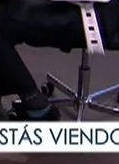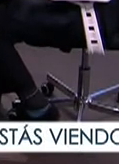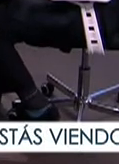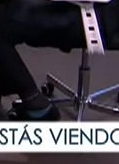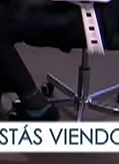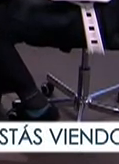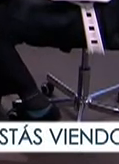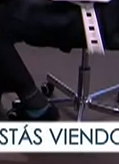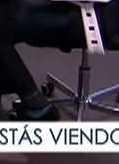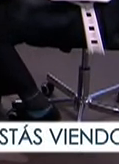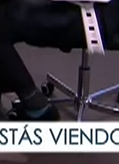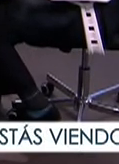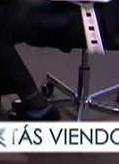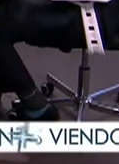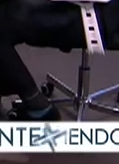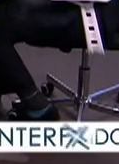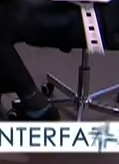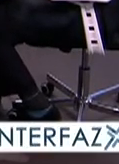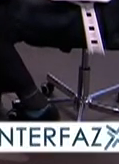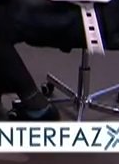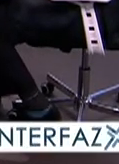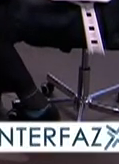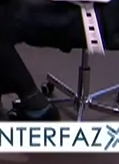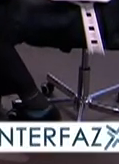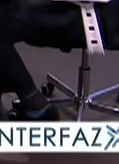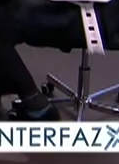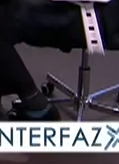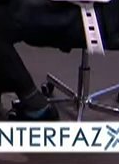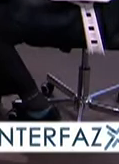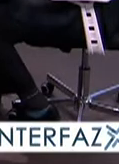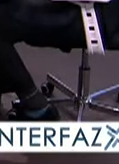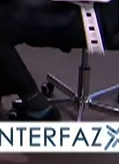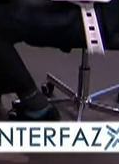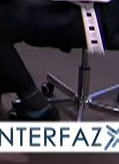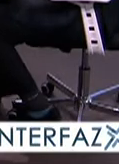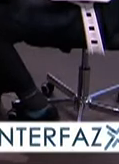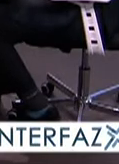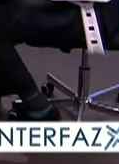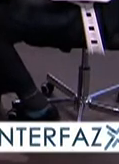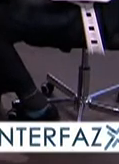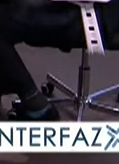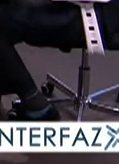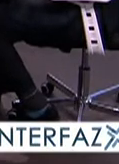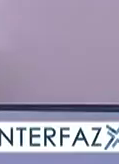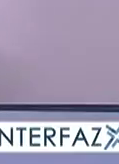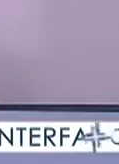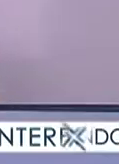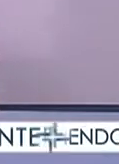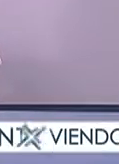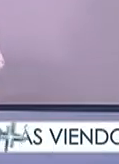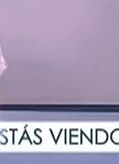involving the students of NYU? Okay.